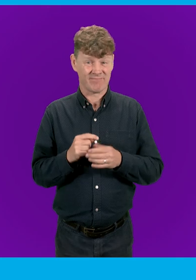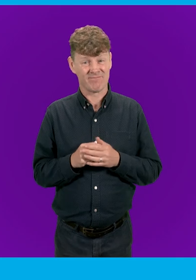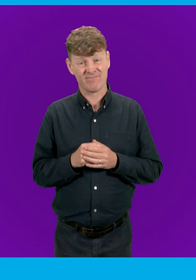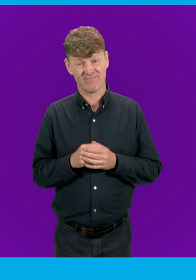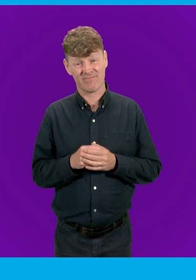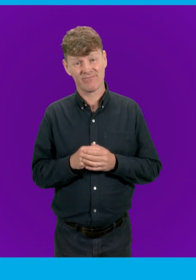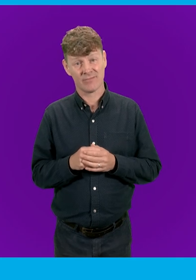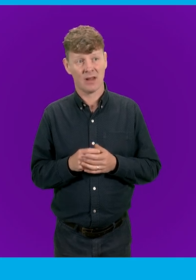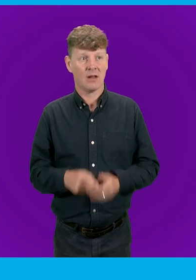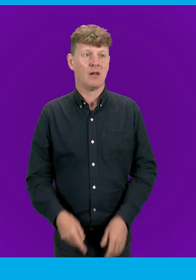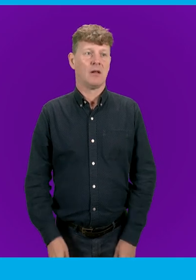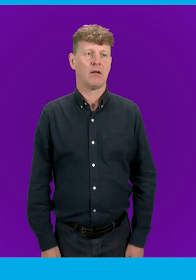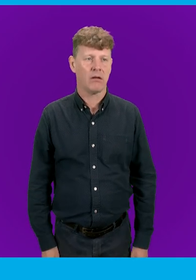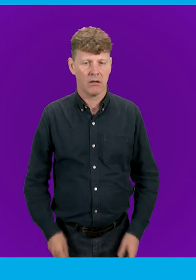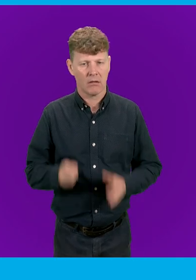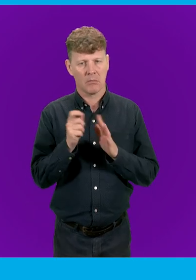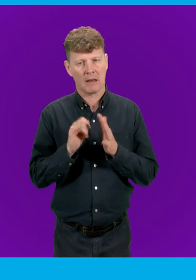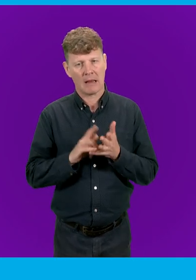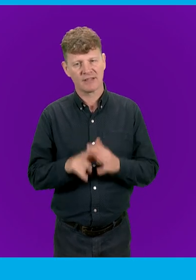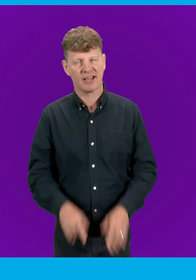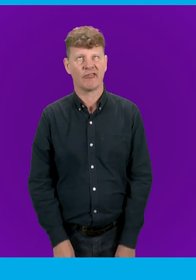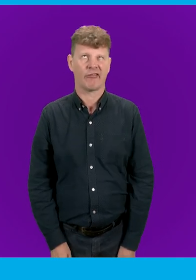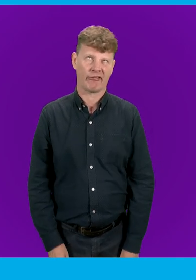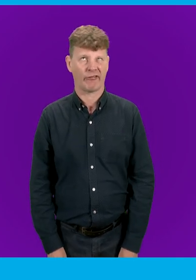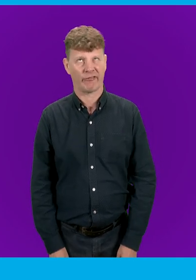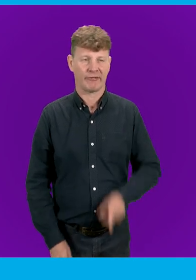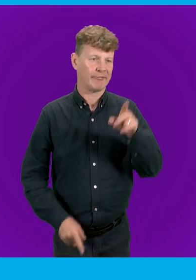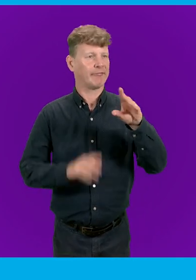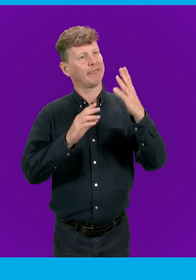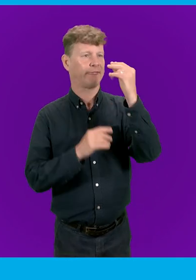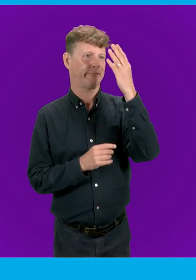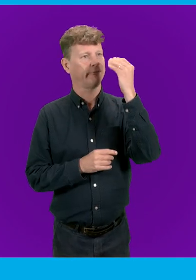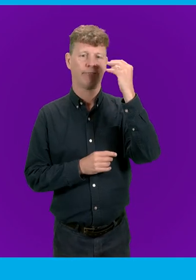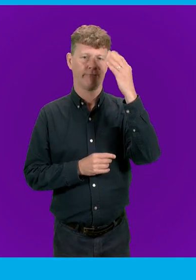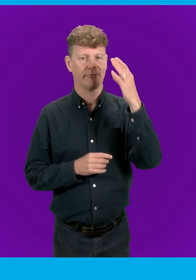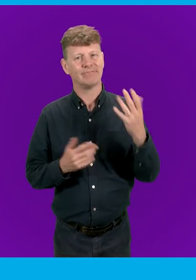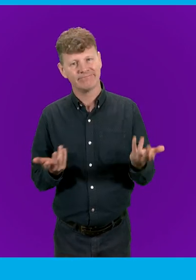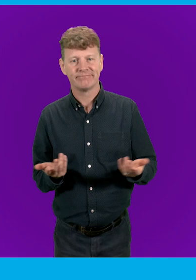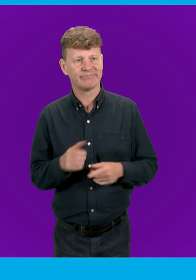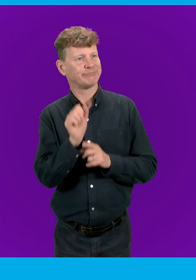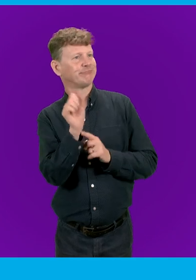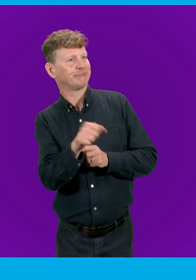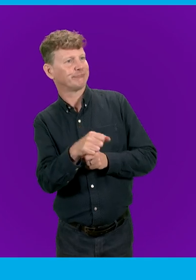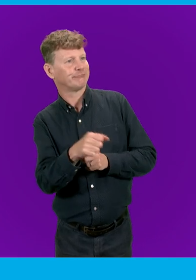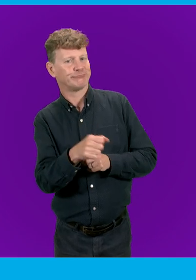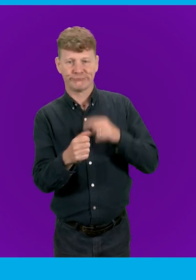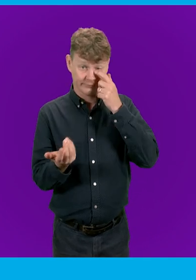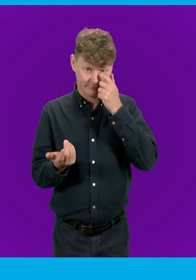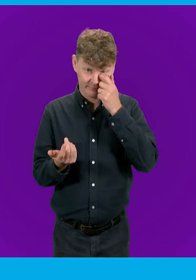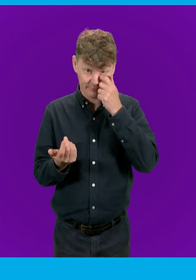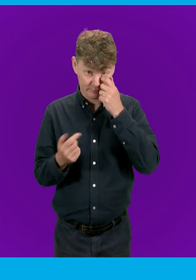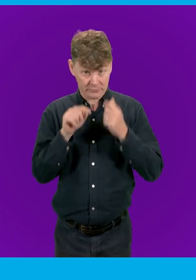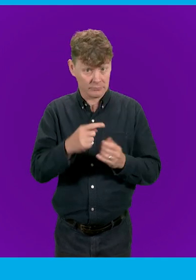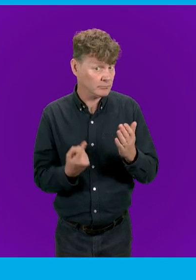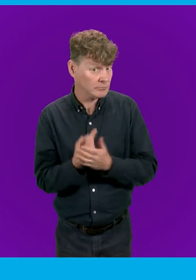we've got PSE, whatever the teacher's saying, yeah, sure, whatever, we'll move on now, is what